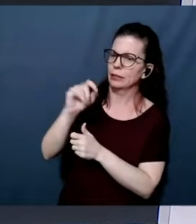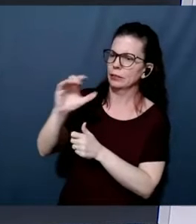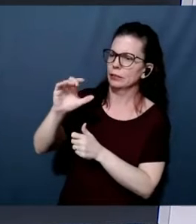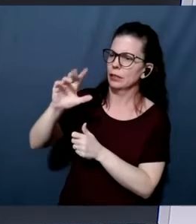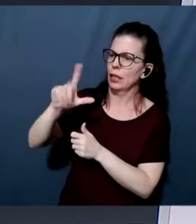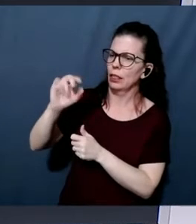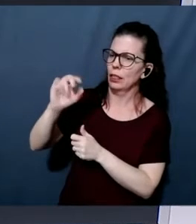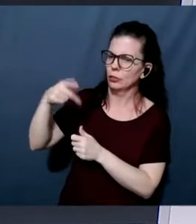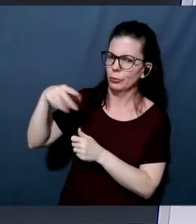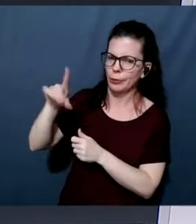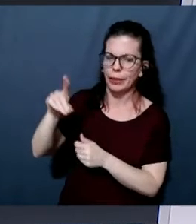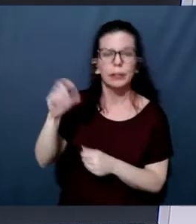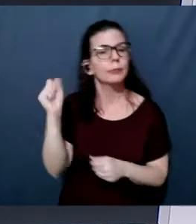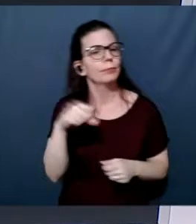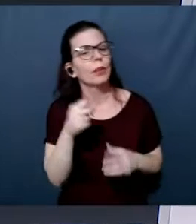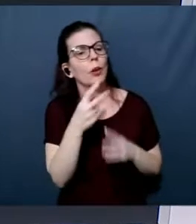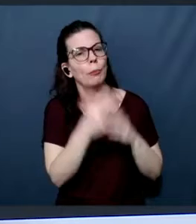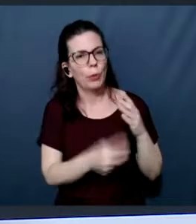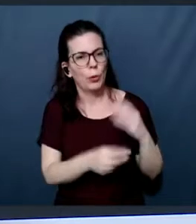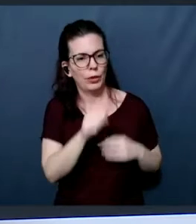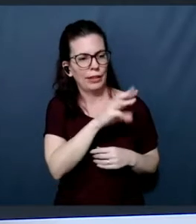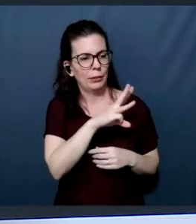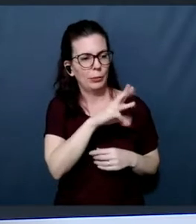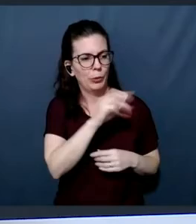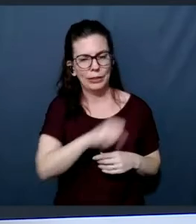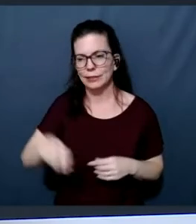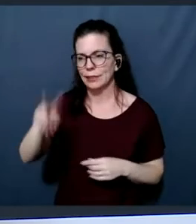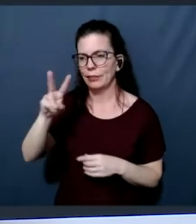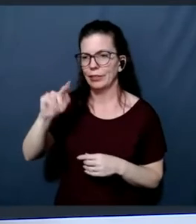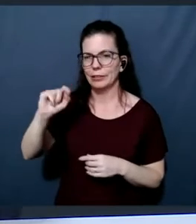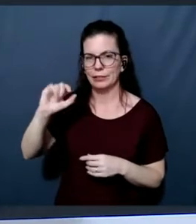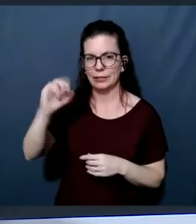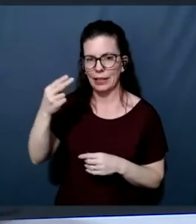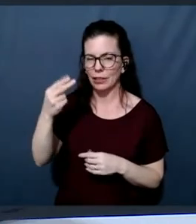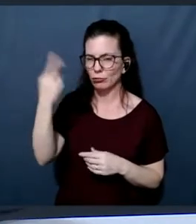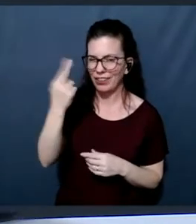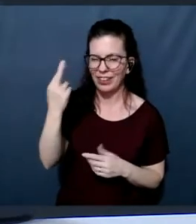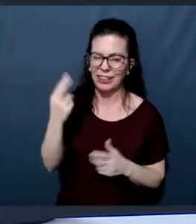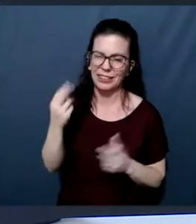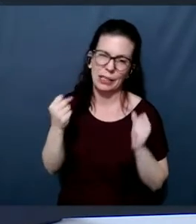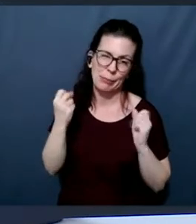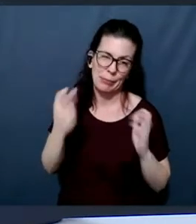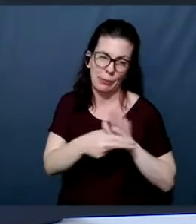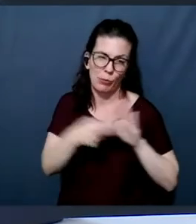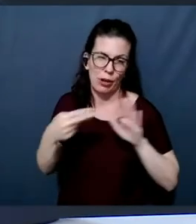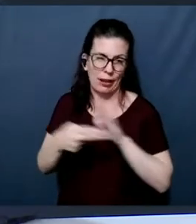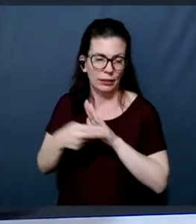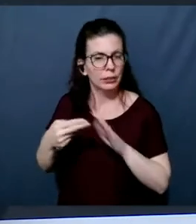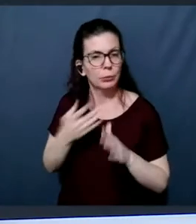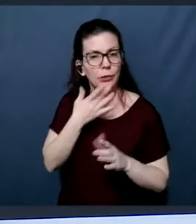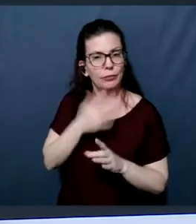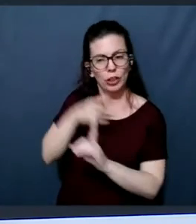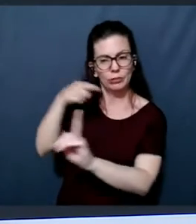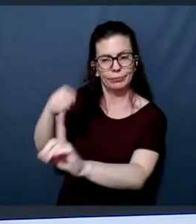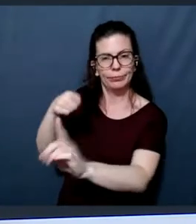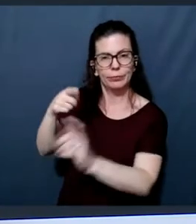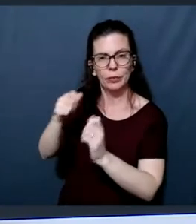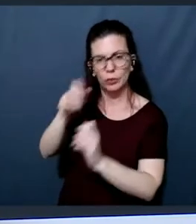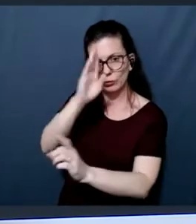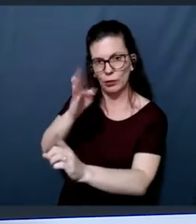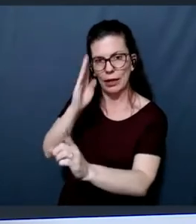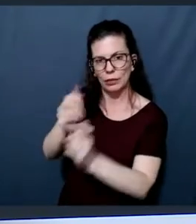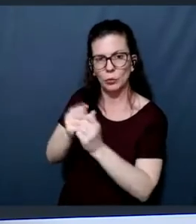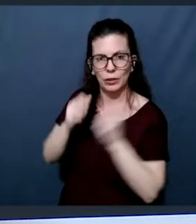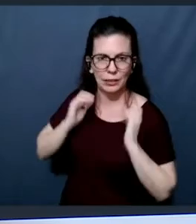and VTEX realize that there are many more brands today that want to build the end customer relationship. We've clearly seen over